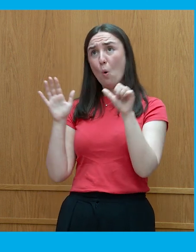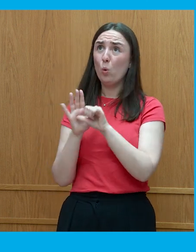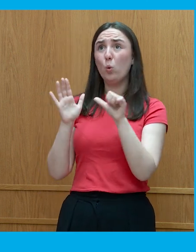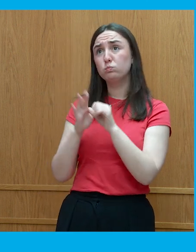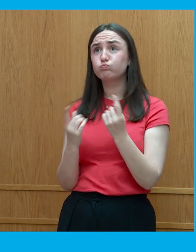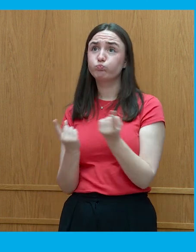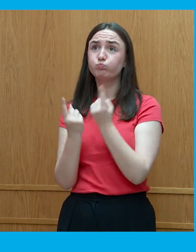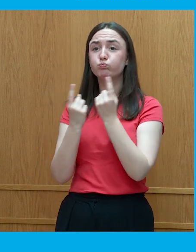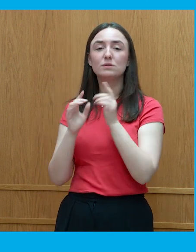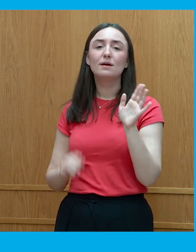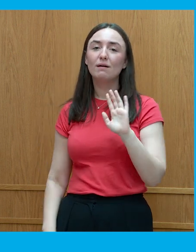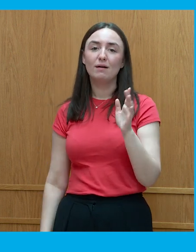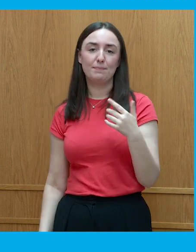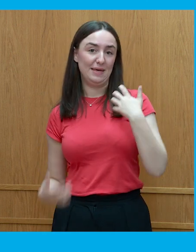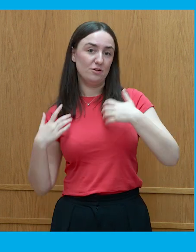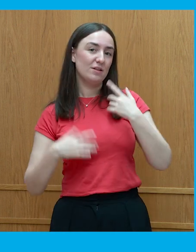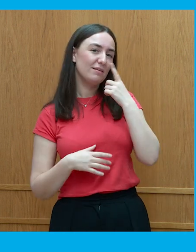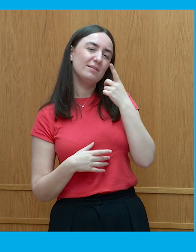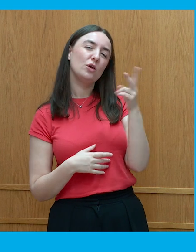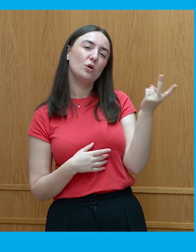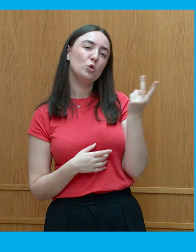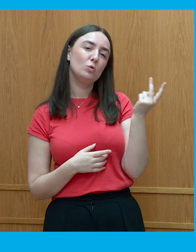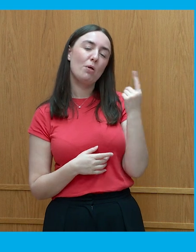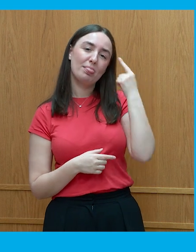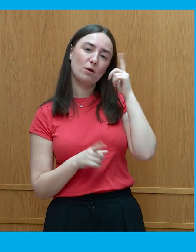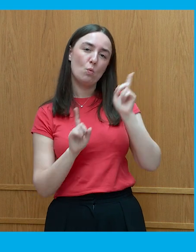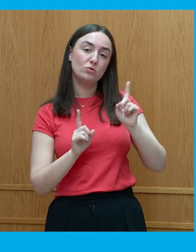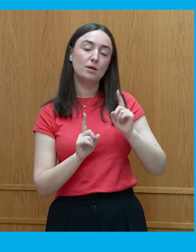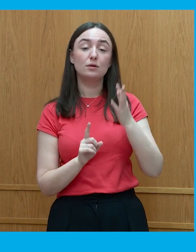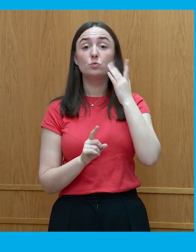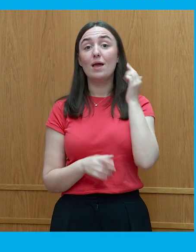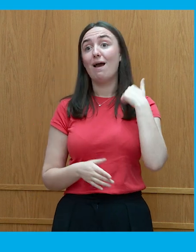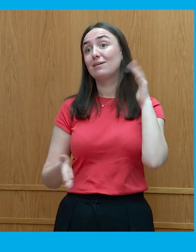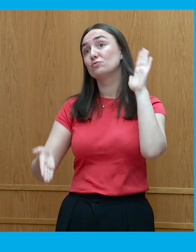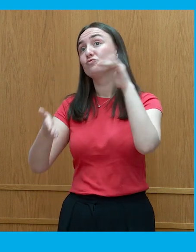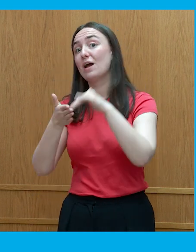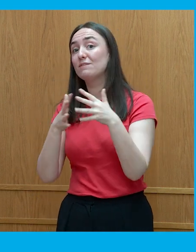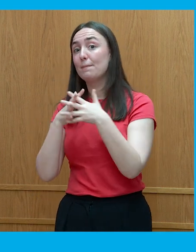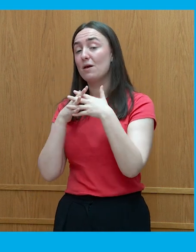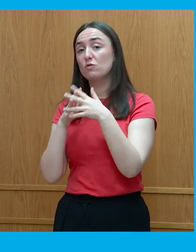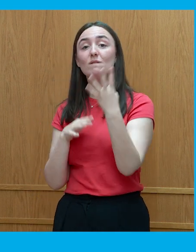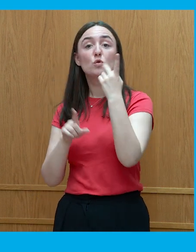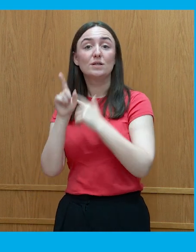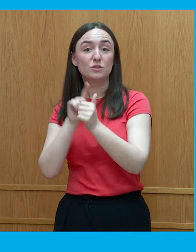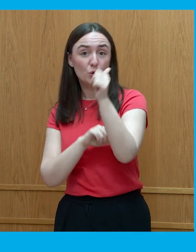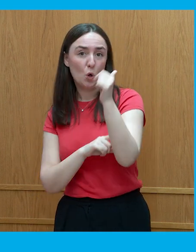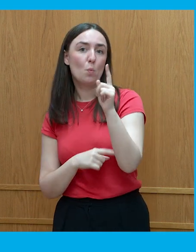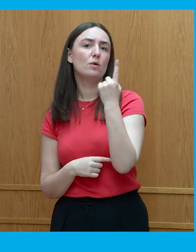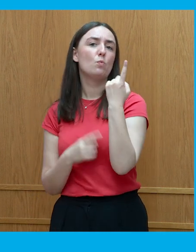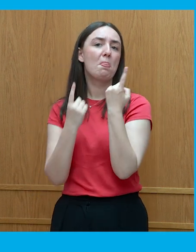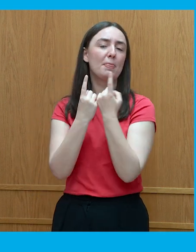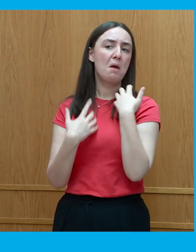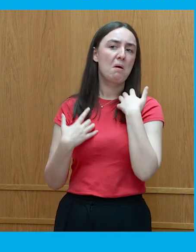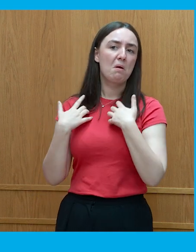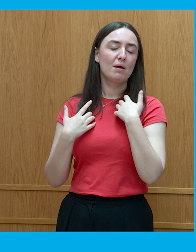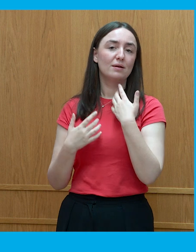you know, you guys think, but like, even, you know, when I first came to America 4 years ago, one thing that I really find